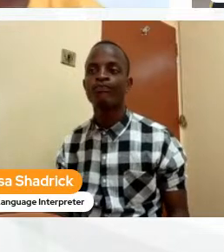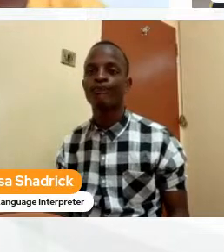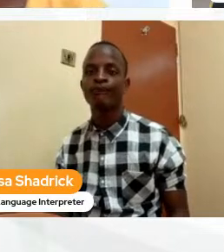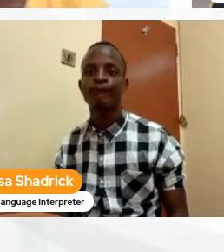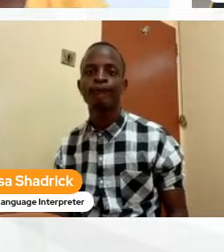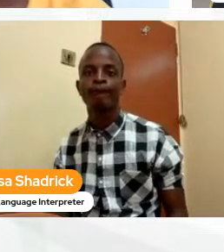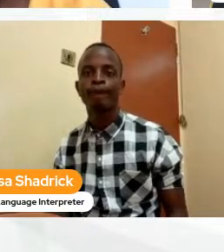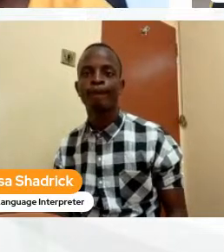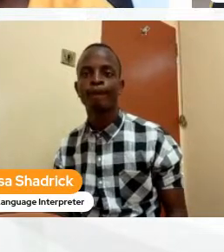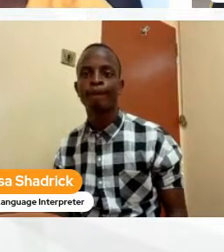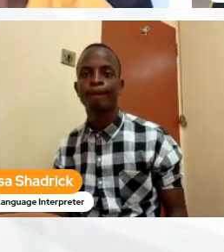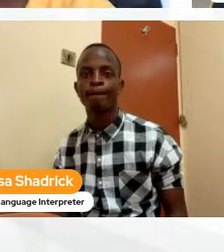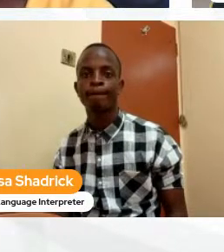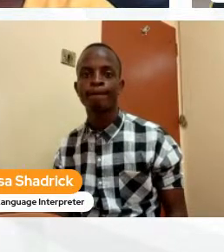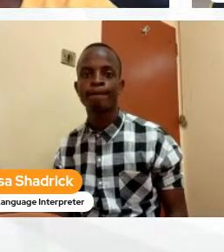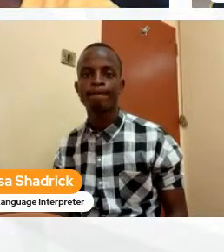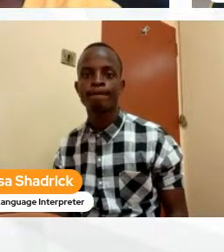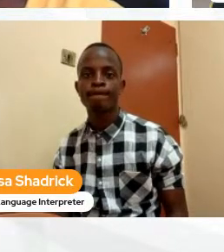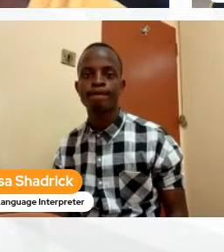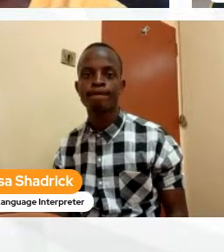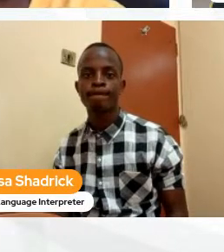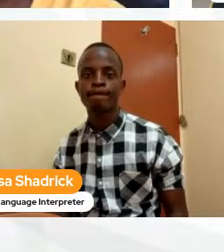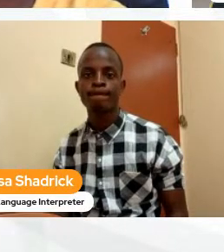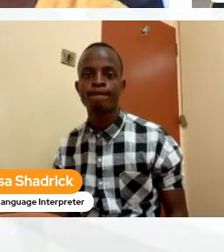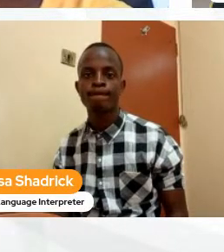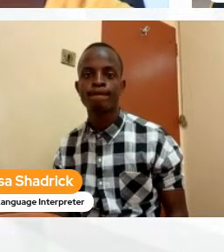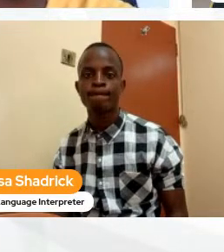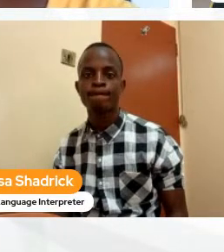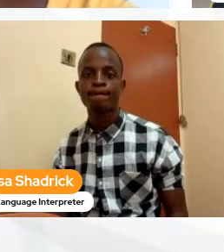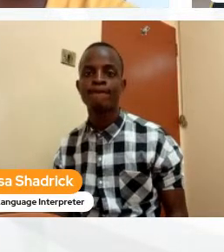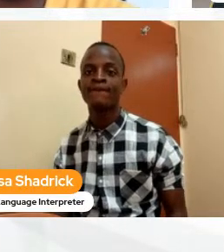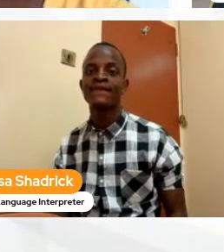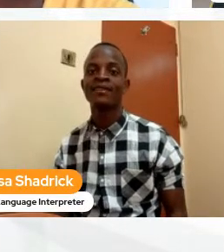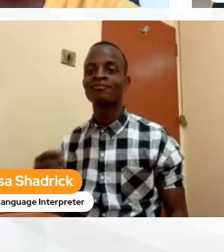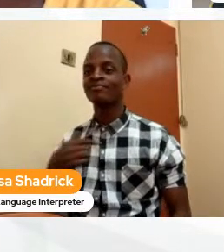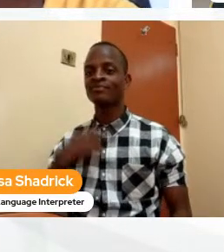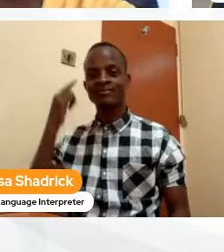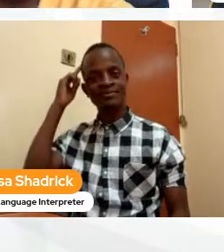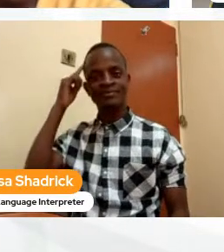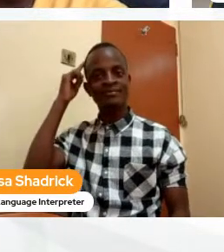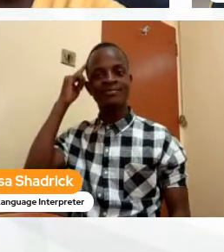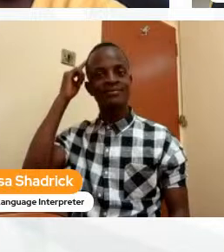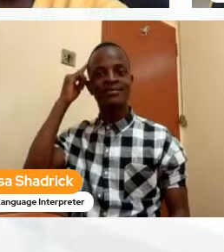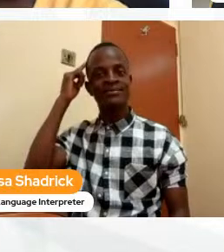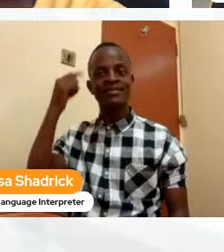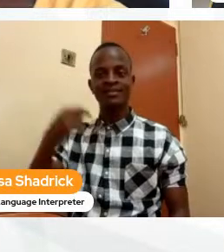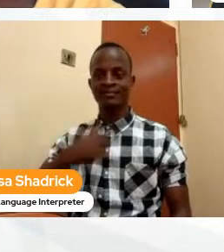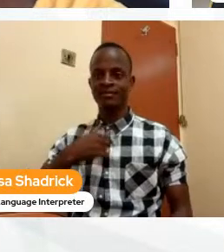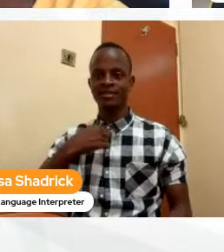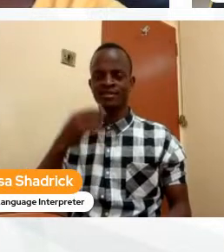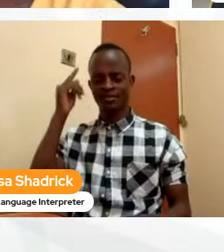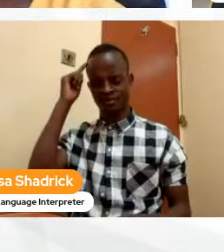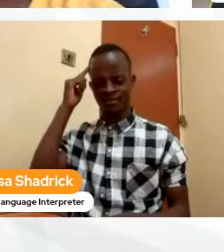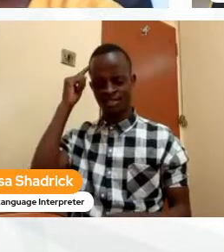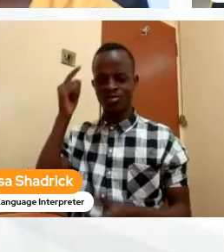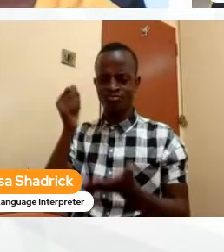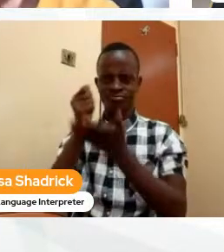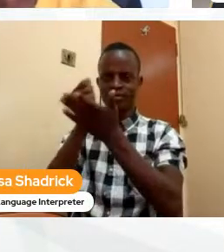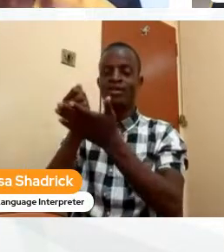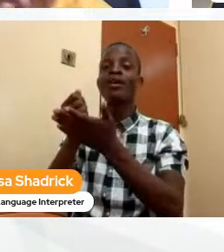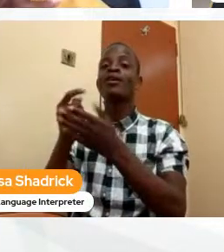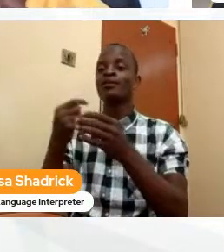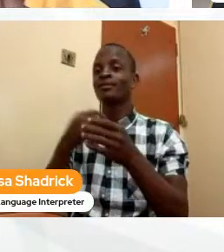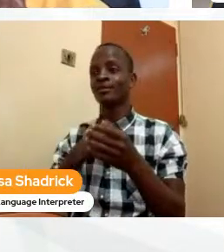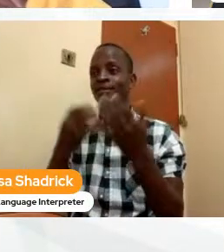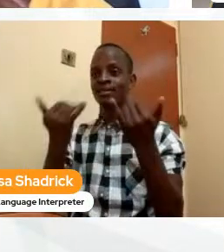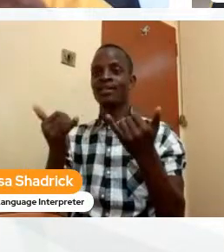All right, great. I'm sure PP Media has done a very great job with that magazine, huh? So now we are going to